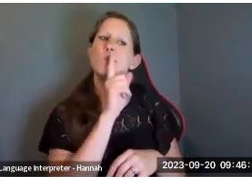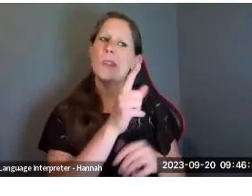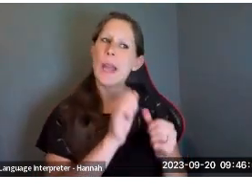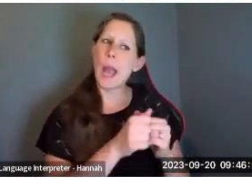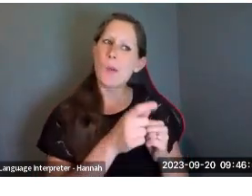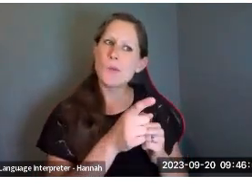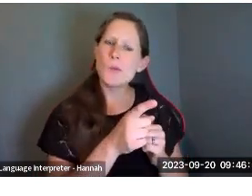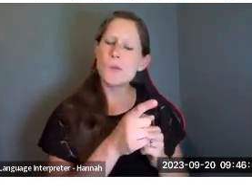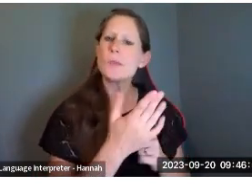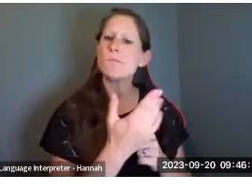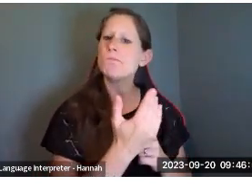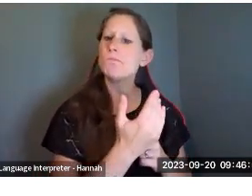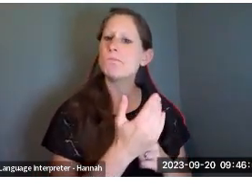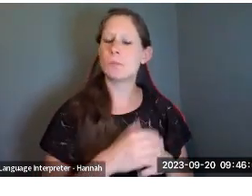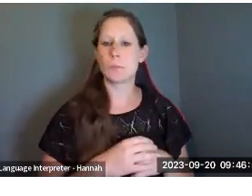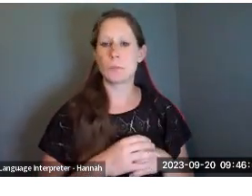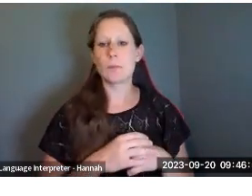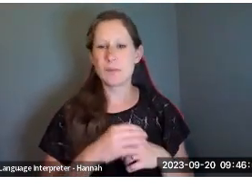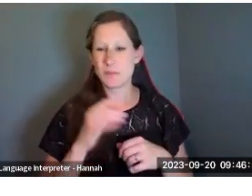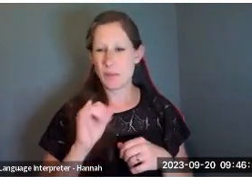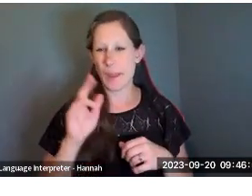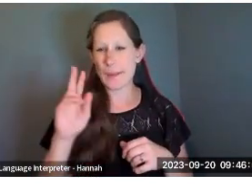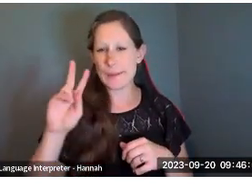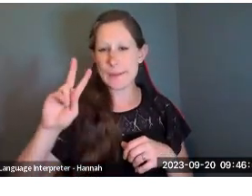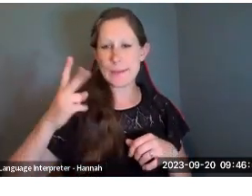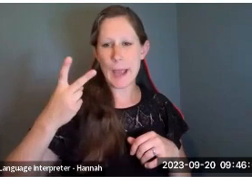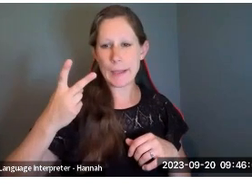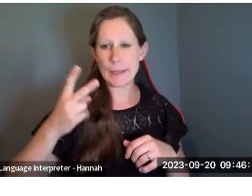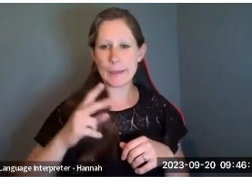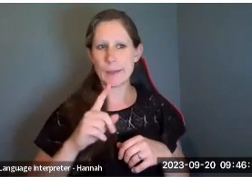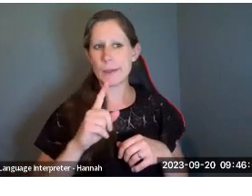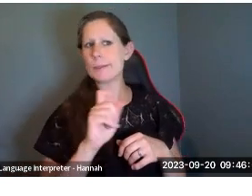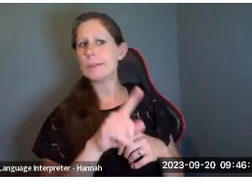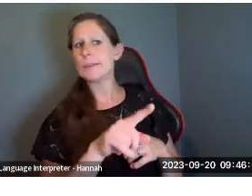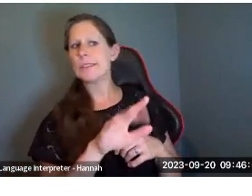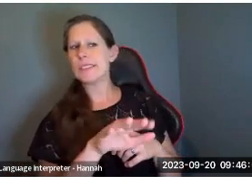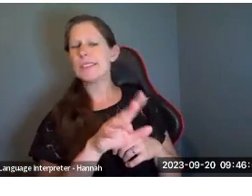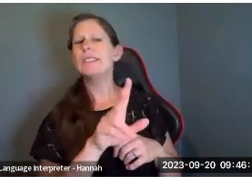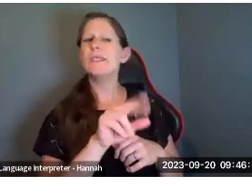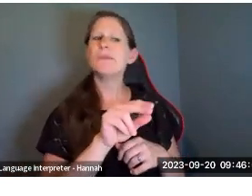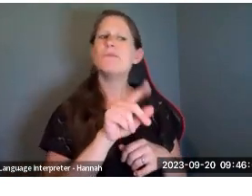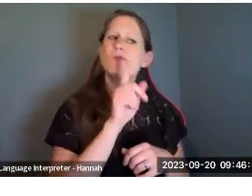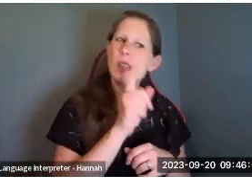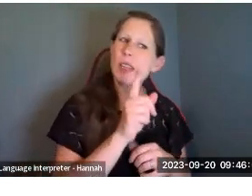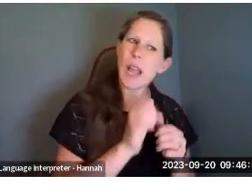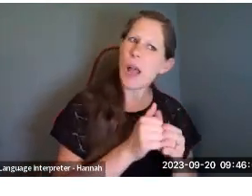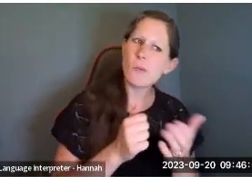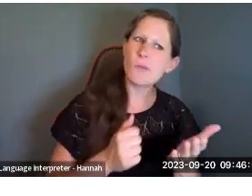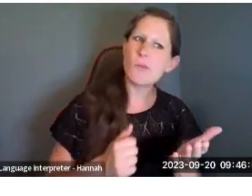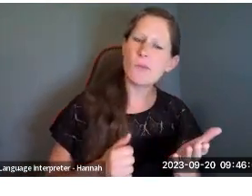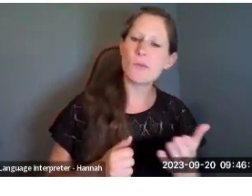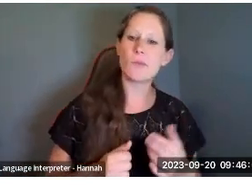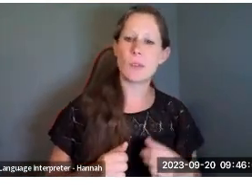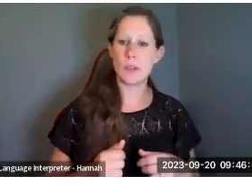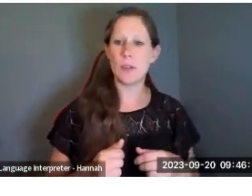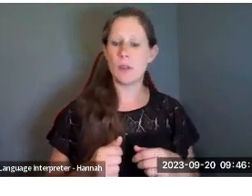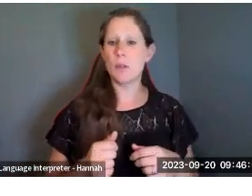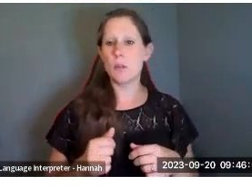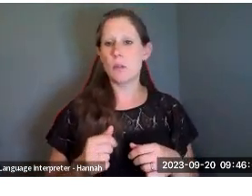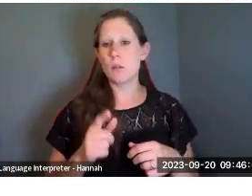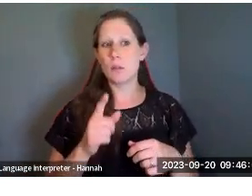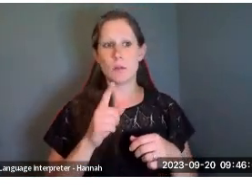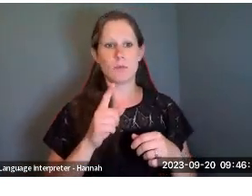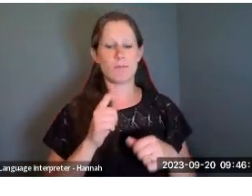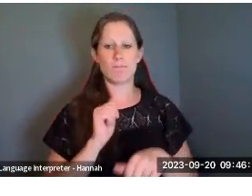Right. So sometimes it's even giving that second check-in and ask. Um, and it's just creating that culture